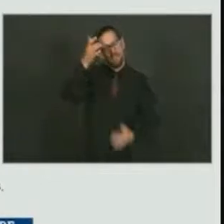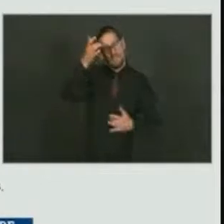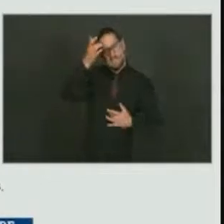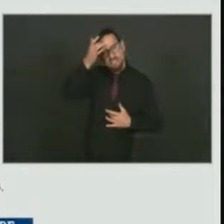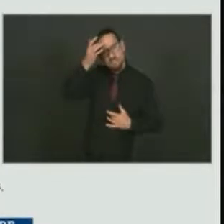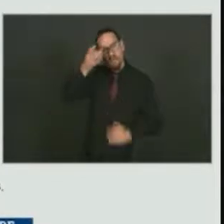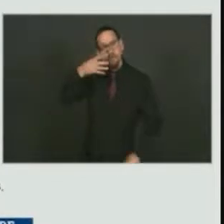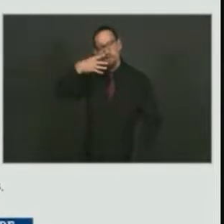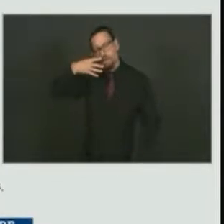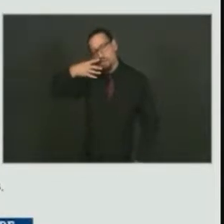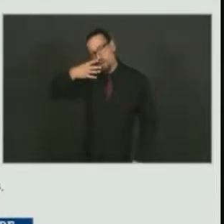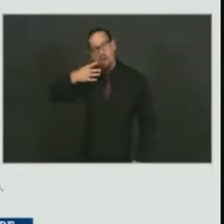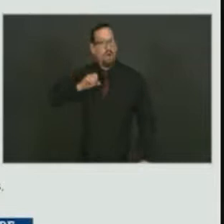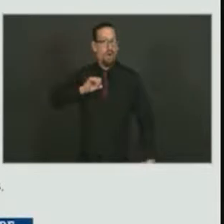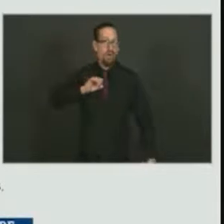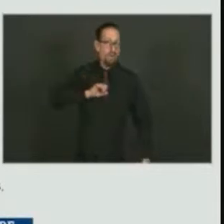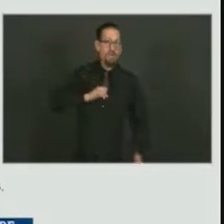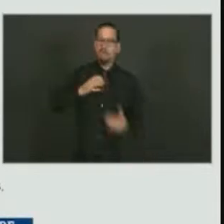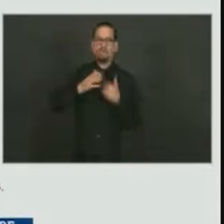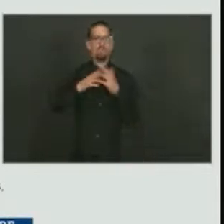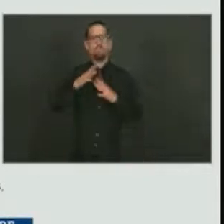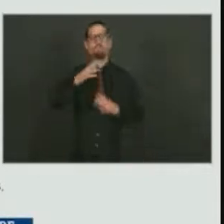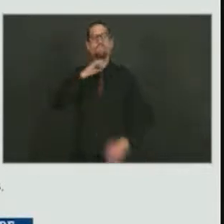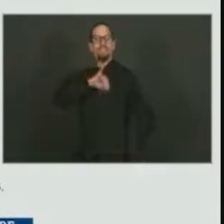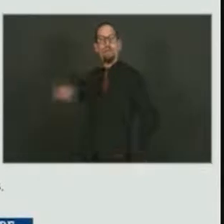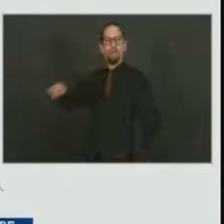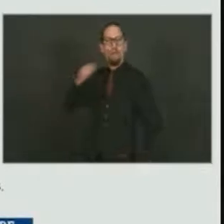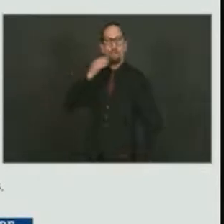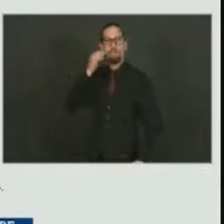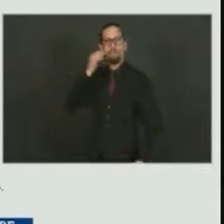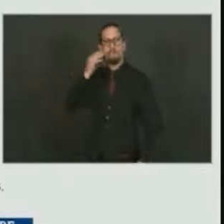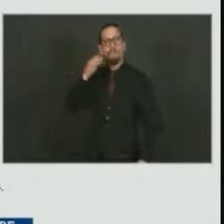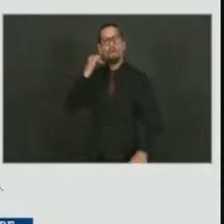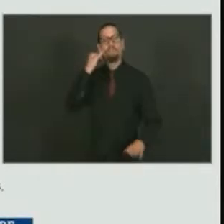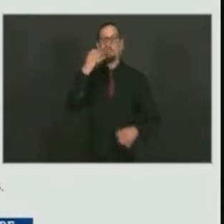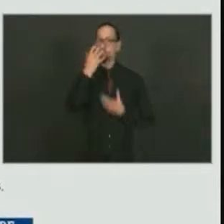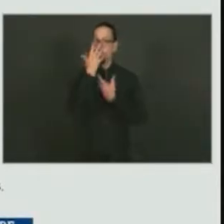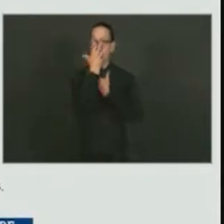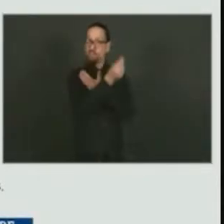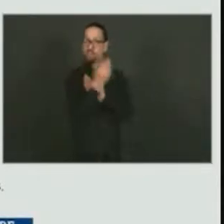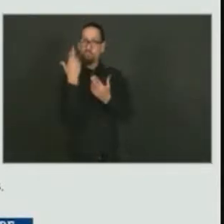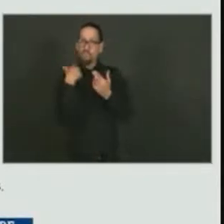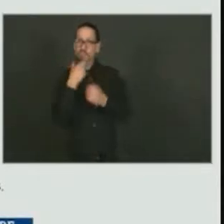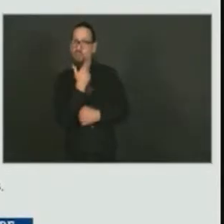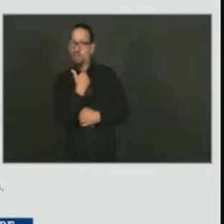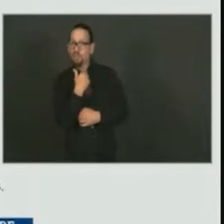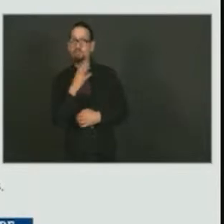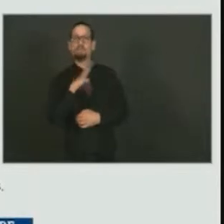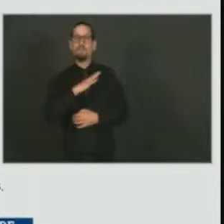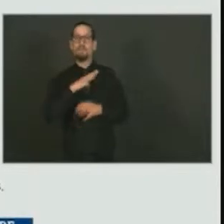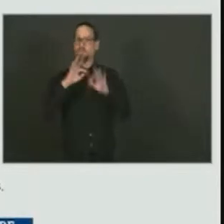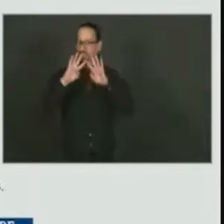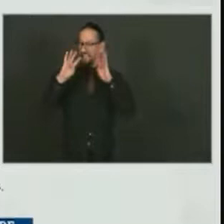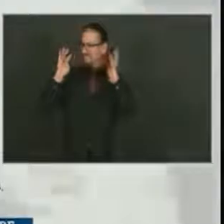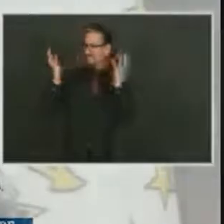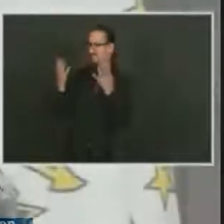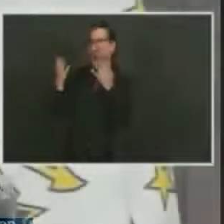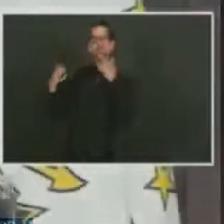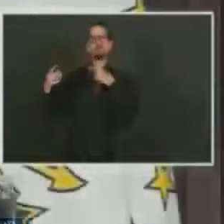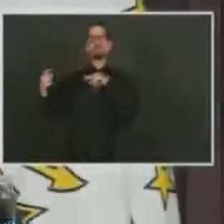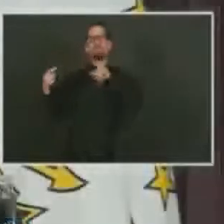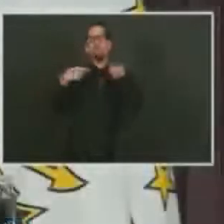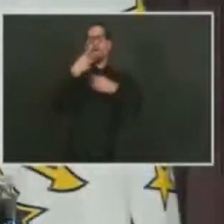inside. Eat outside if you can. These are all the things that'll make a difference. In an ideal world, your